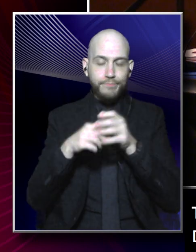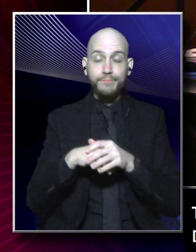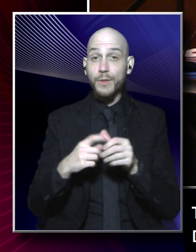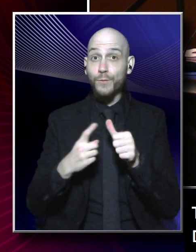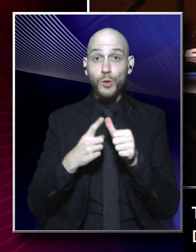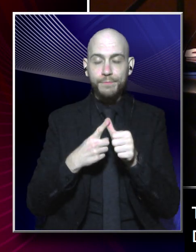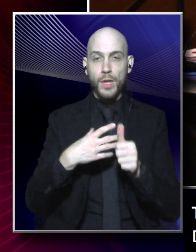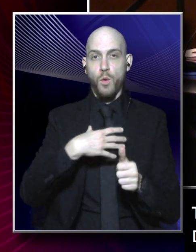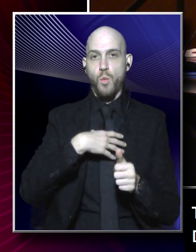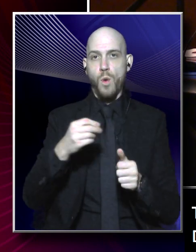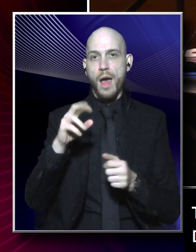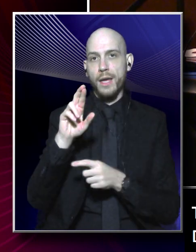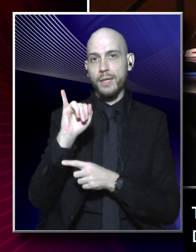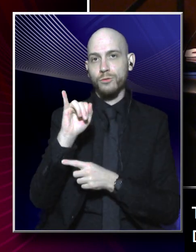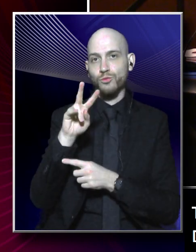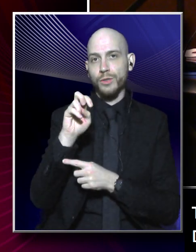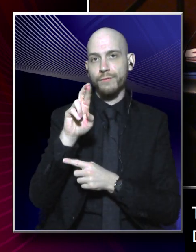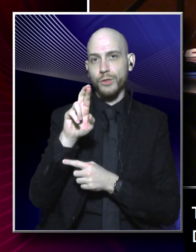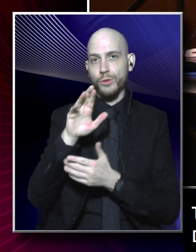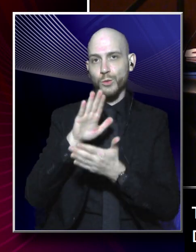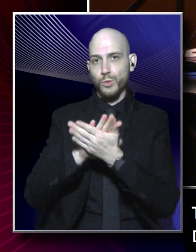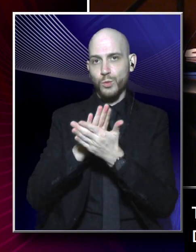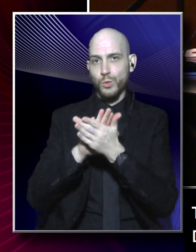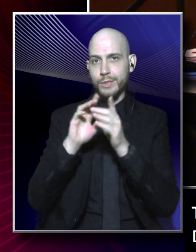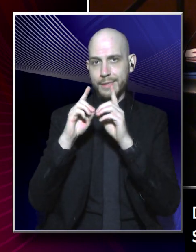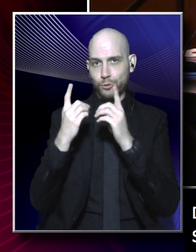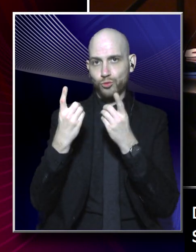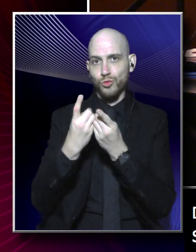School District. They send us 6